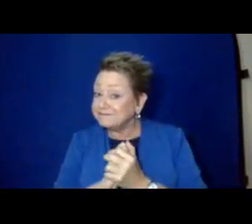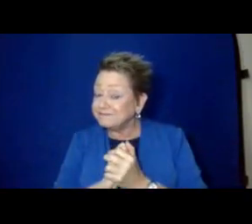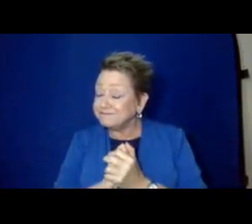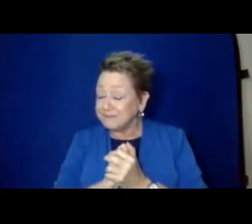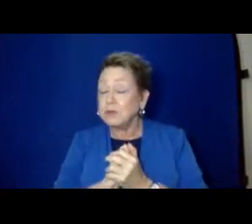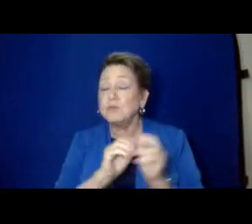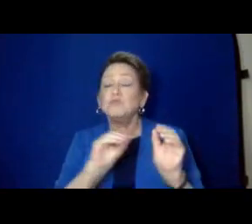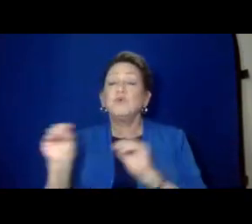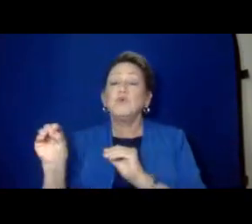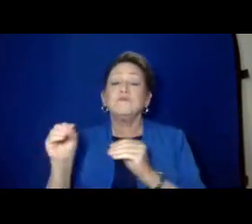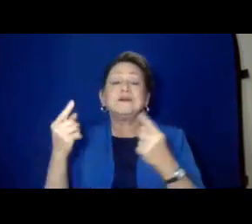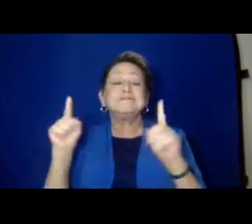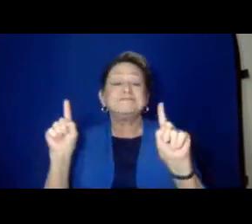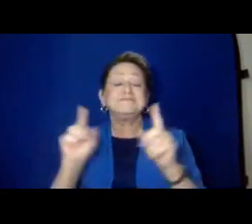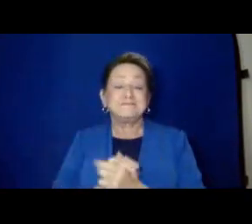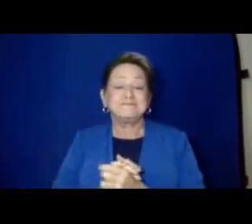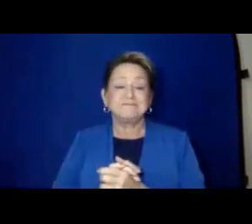So moved.